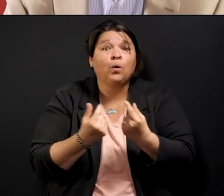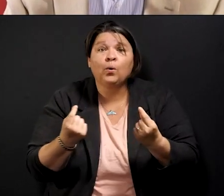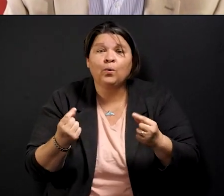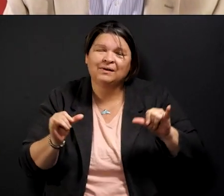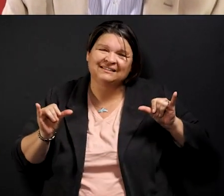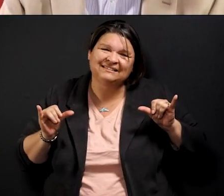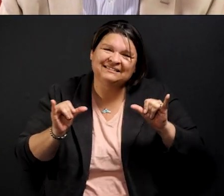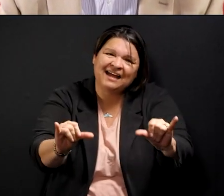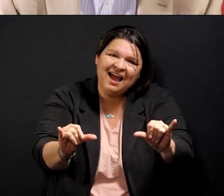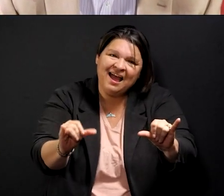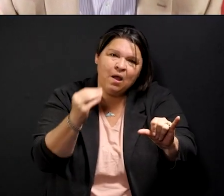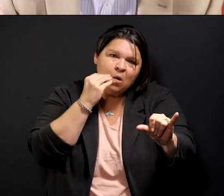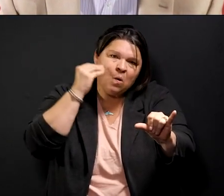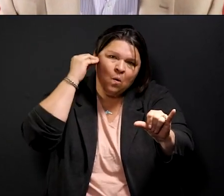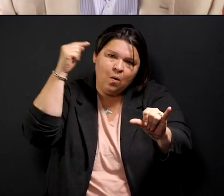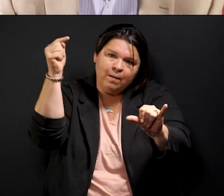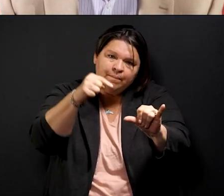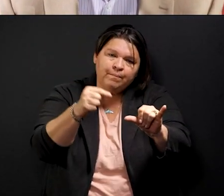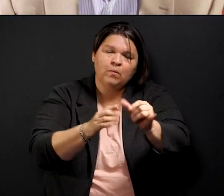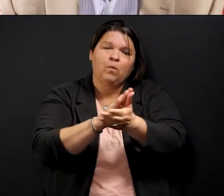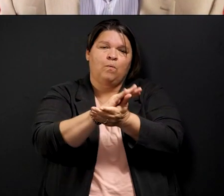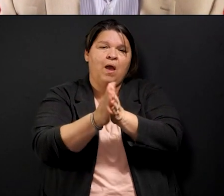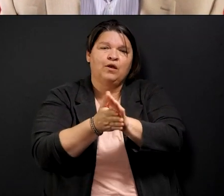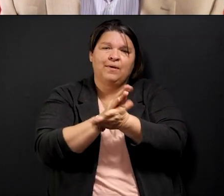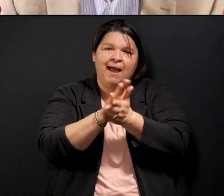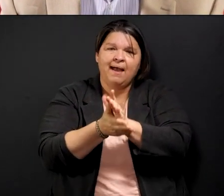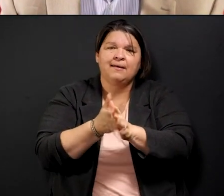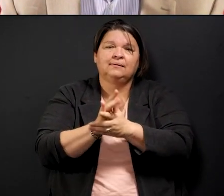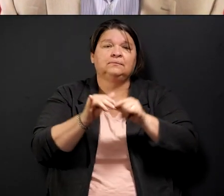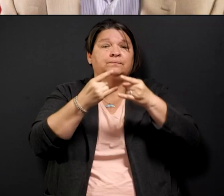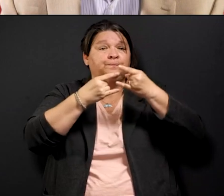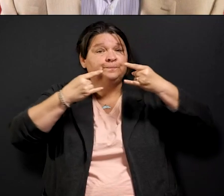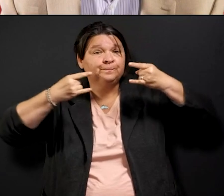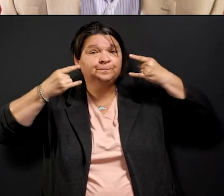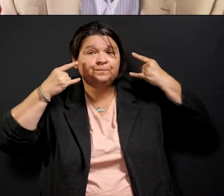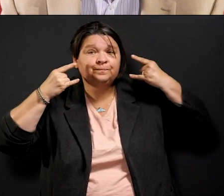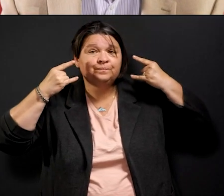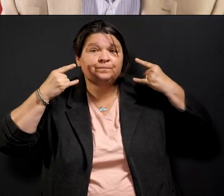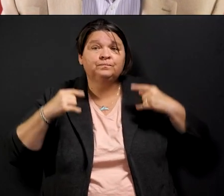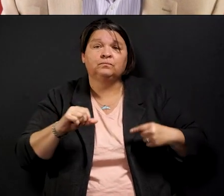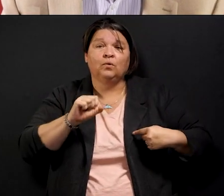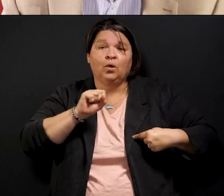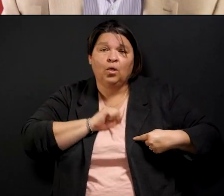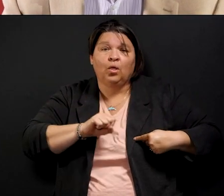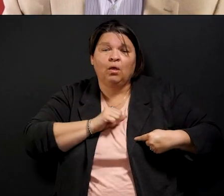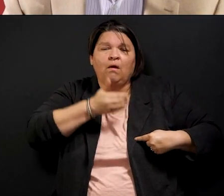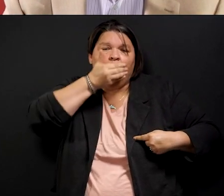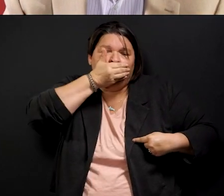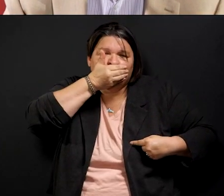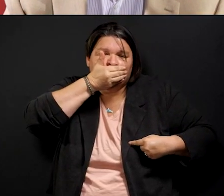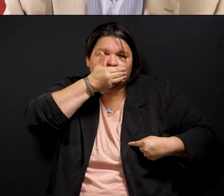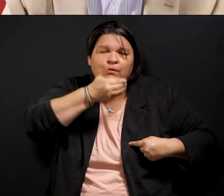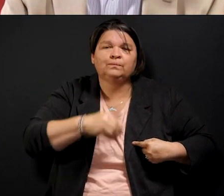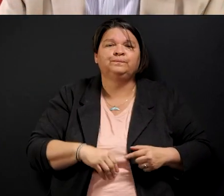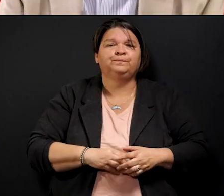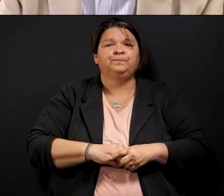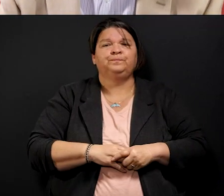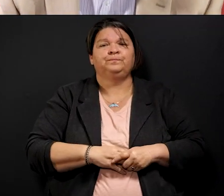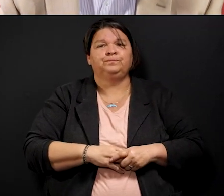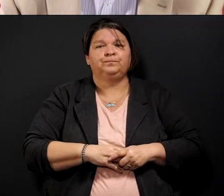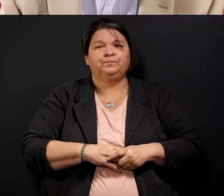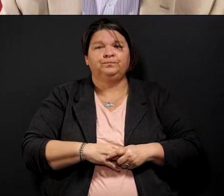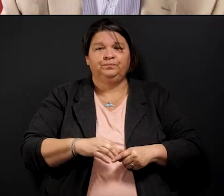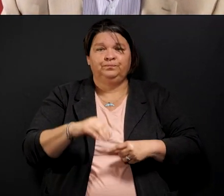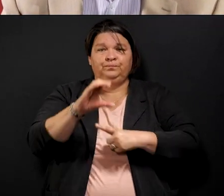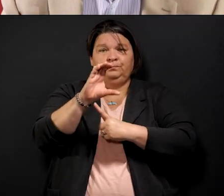can, to wash your hands, cough into your sleeve, and follow the CDC. So CORE is really looking